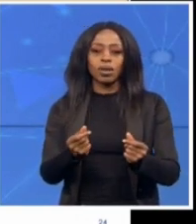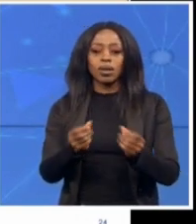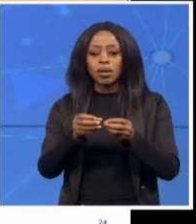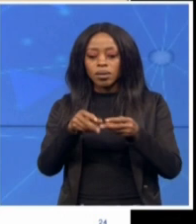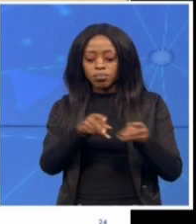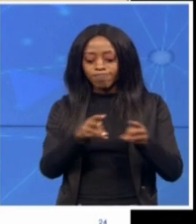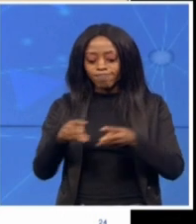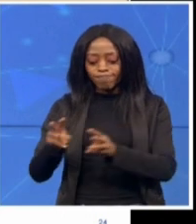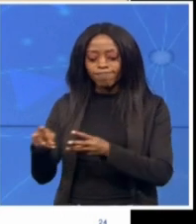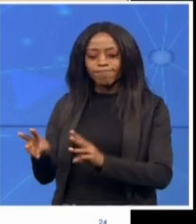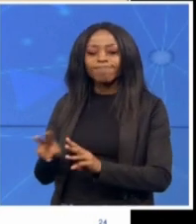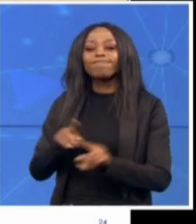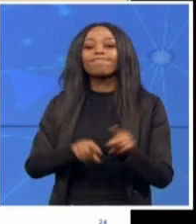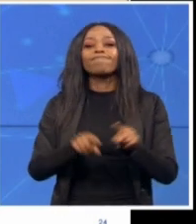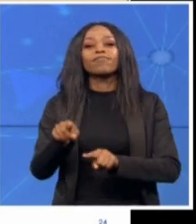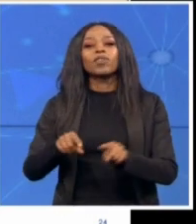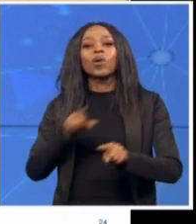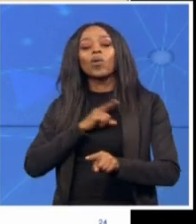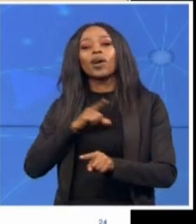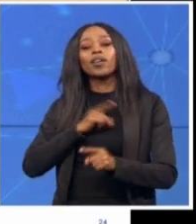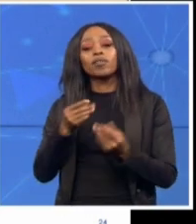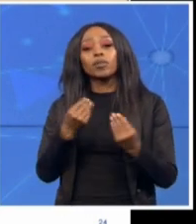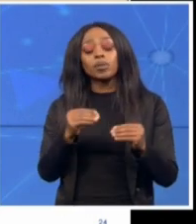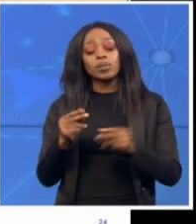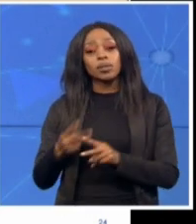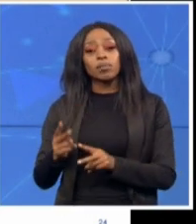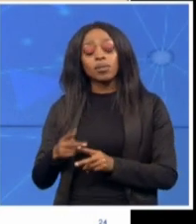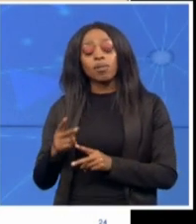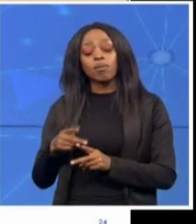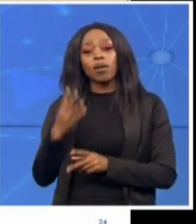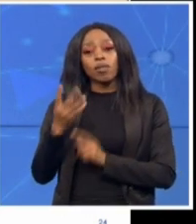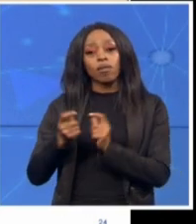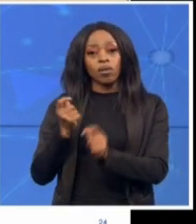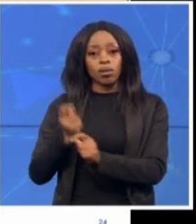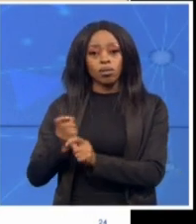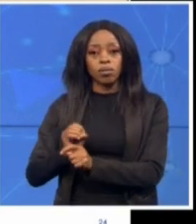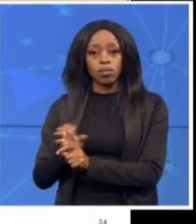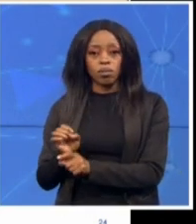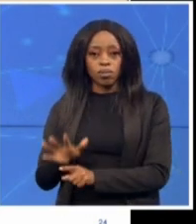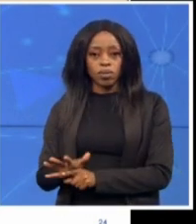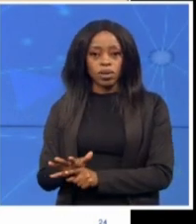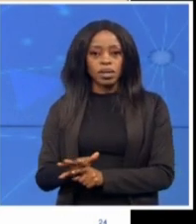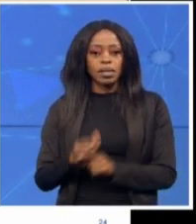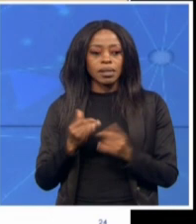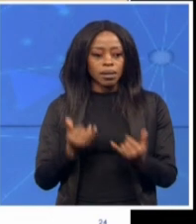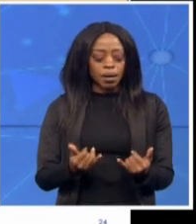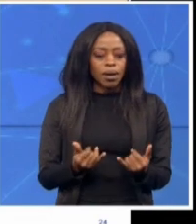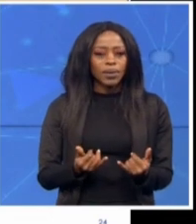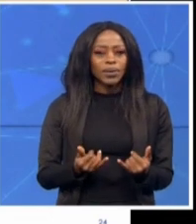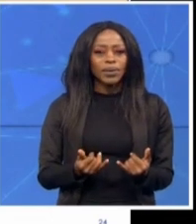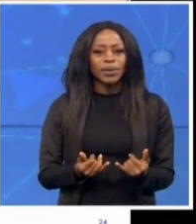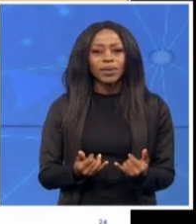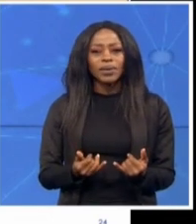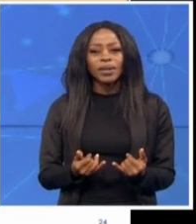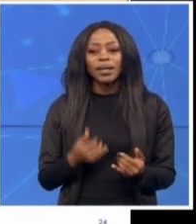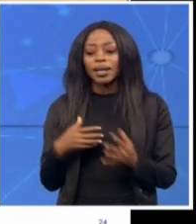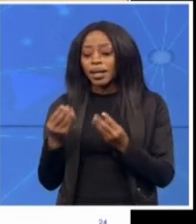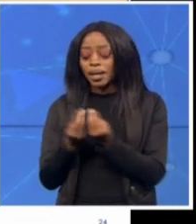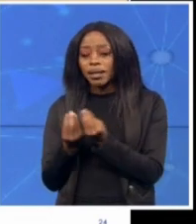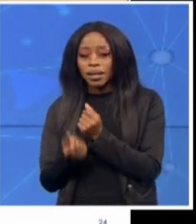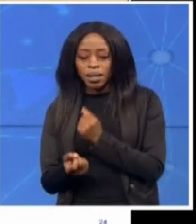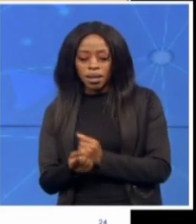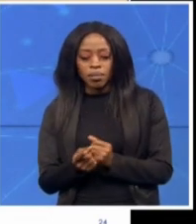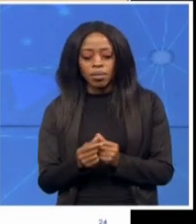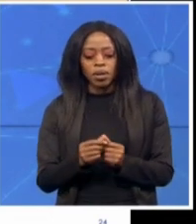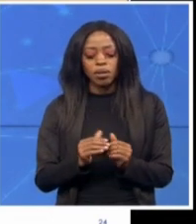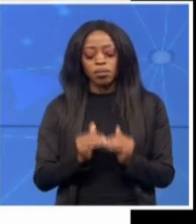fourth wave. And the idea was, if we trigger a metric, we go to a next level. If we trigger that, we go to the next level. We trigger that, we go